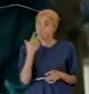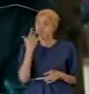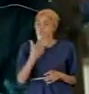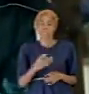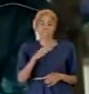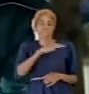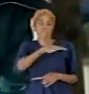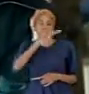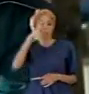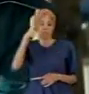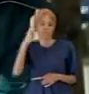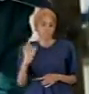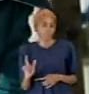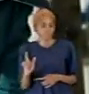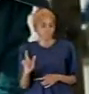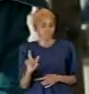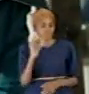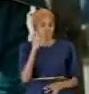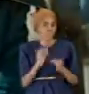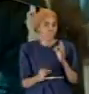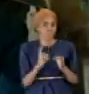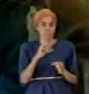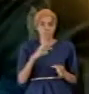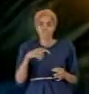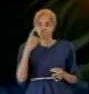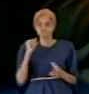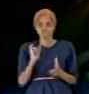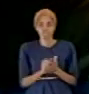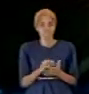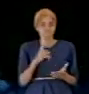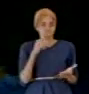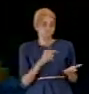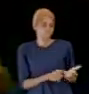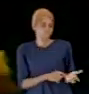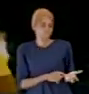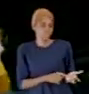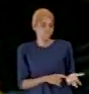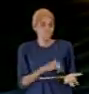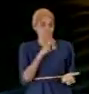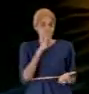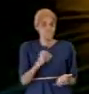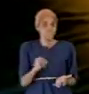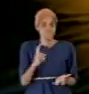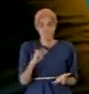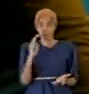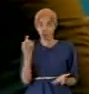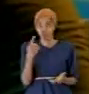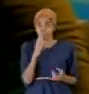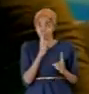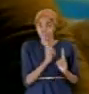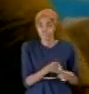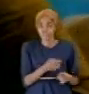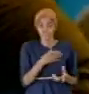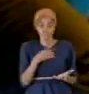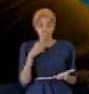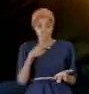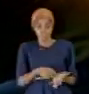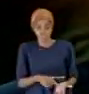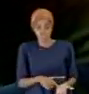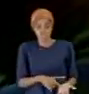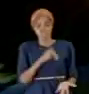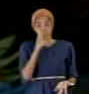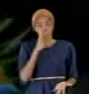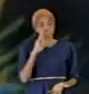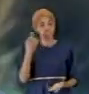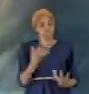speak boldly. If you are saying that this is the only answer and this is the